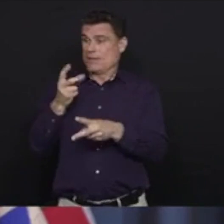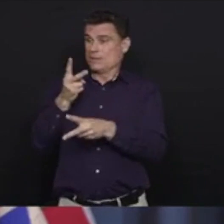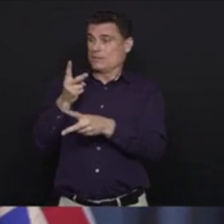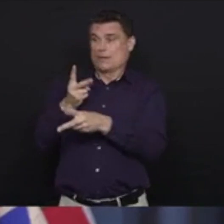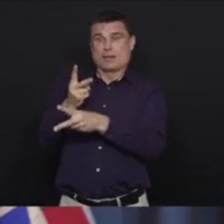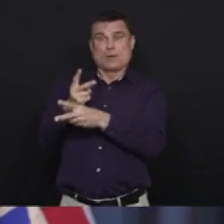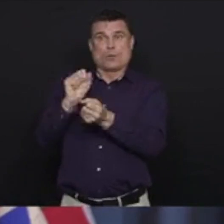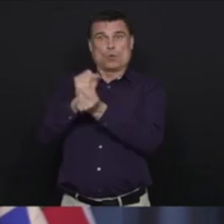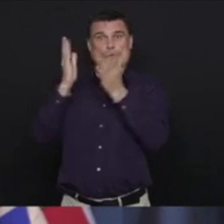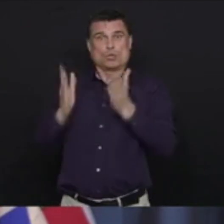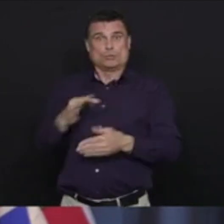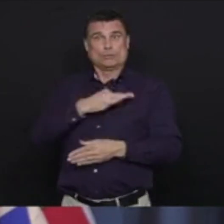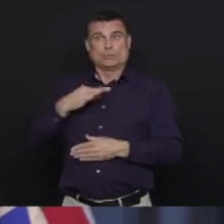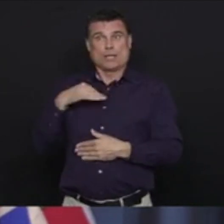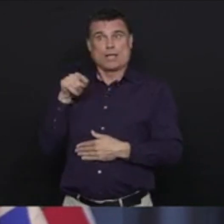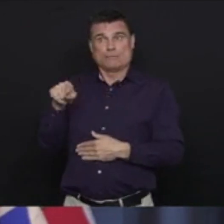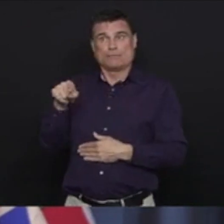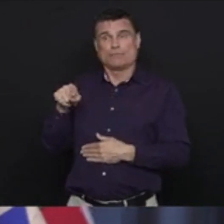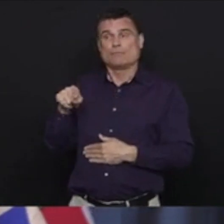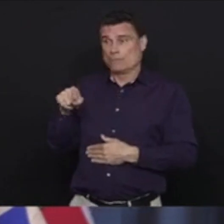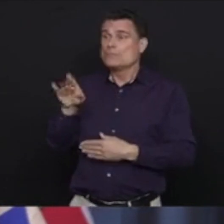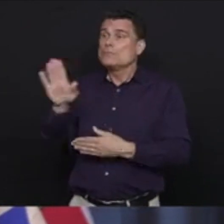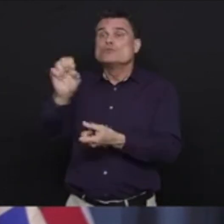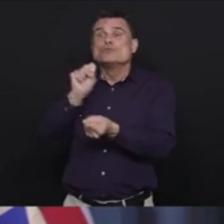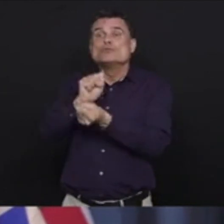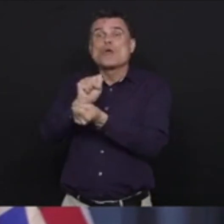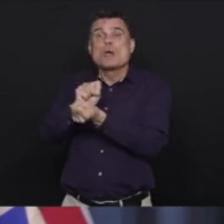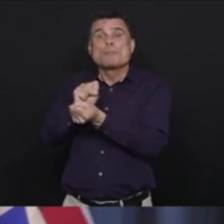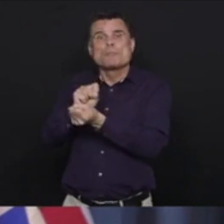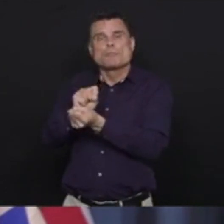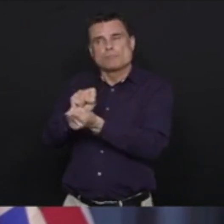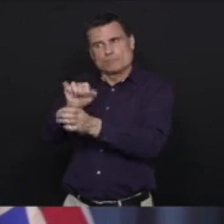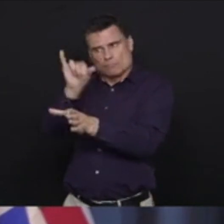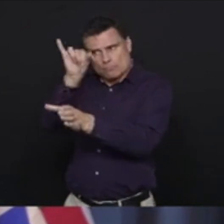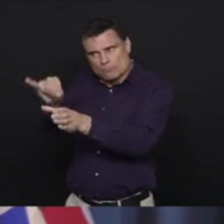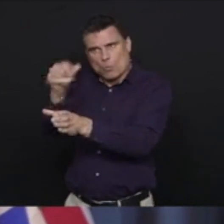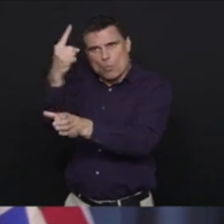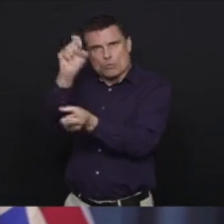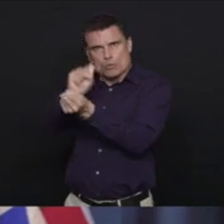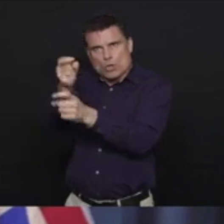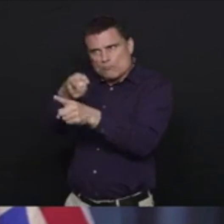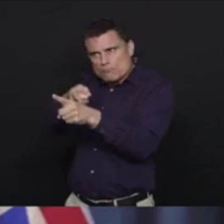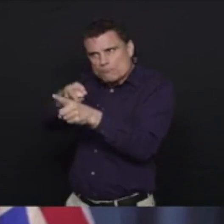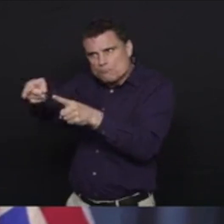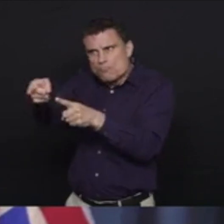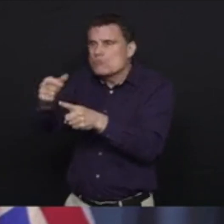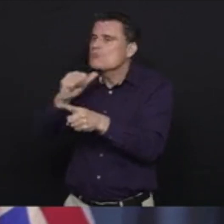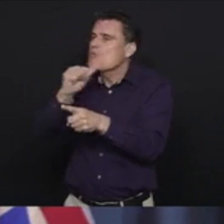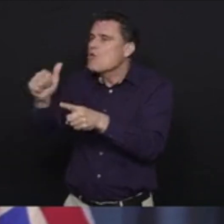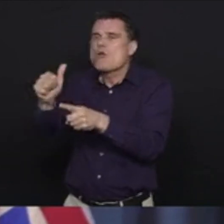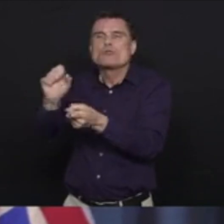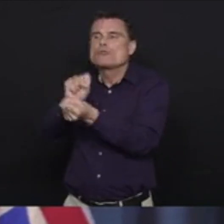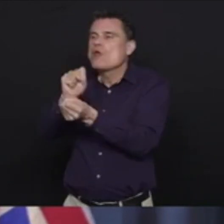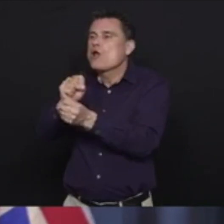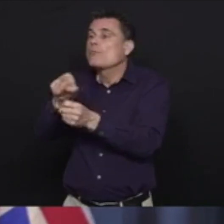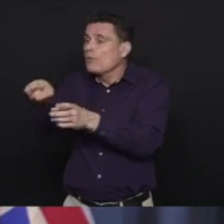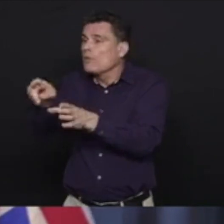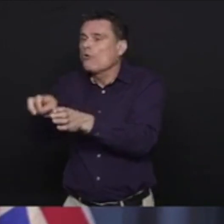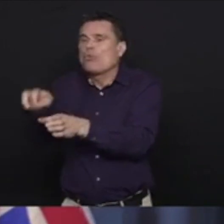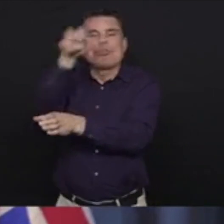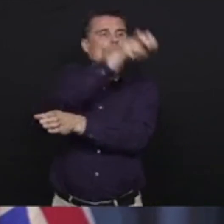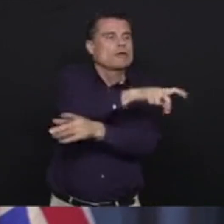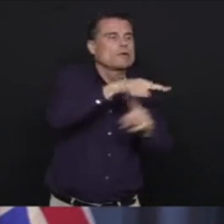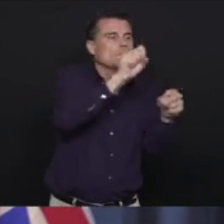Employers Association of BC, with my office, to ensure that we can put in place a rational and